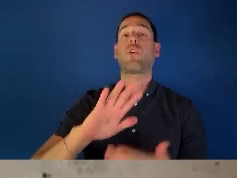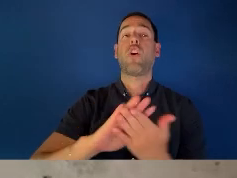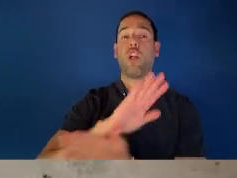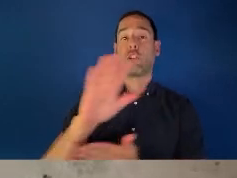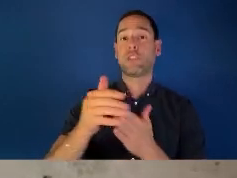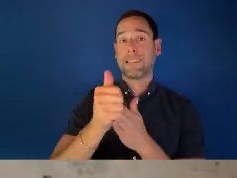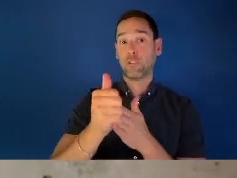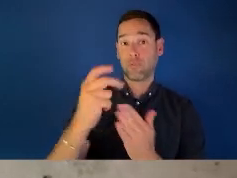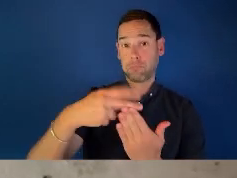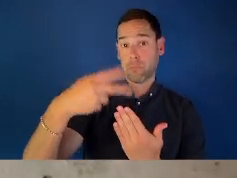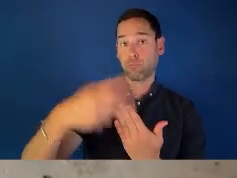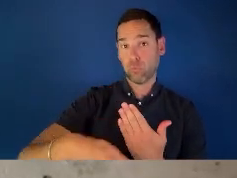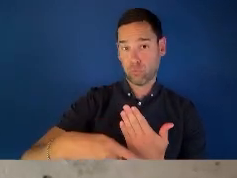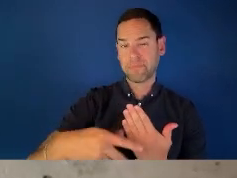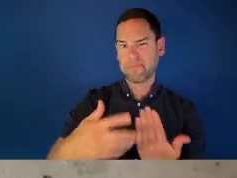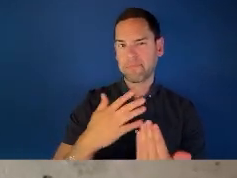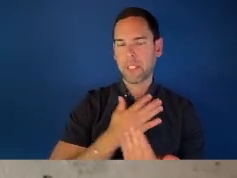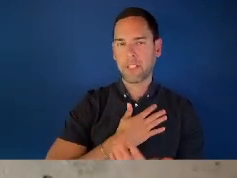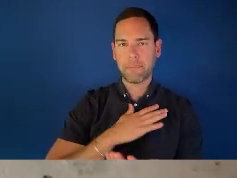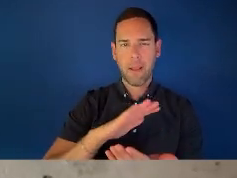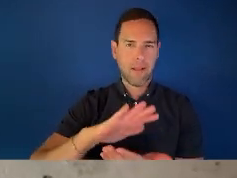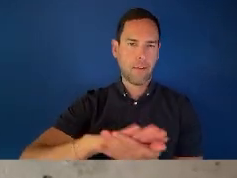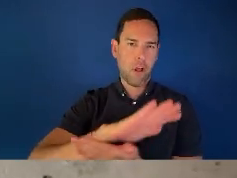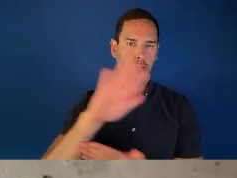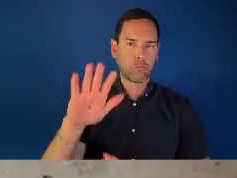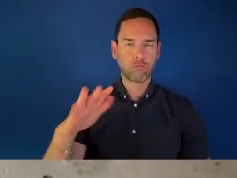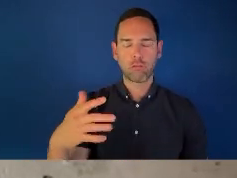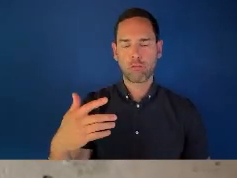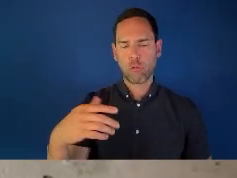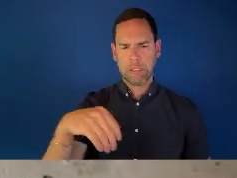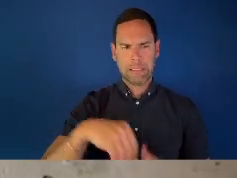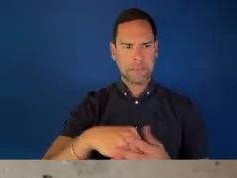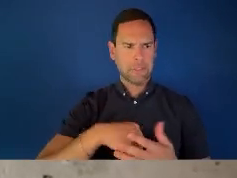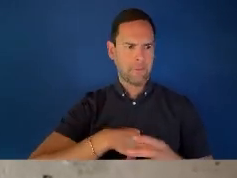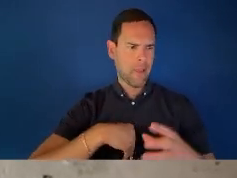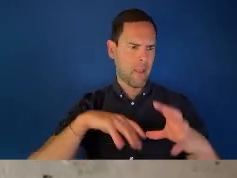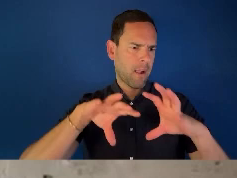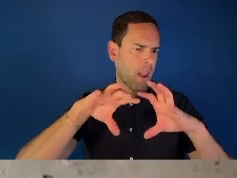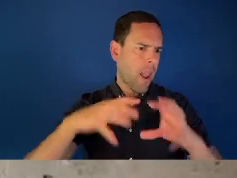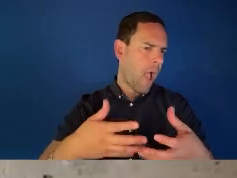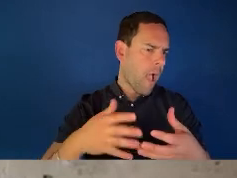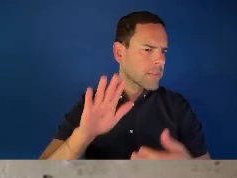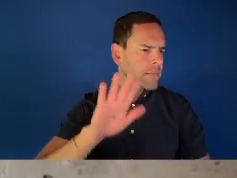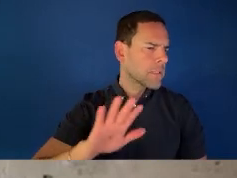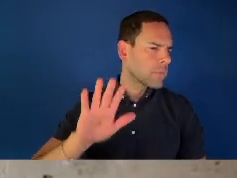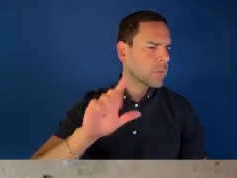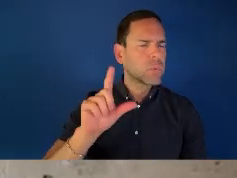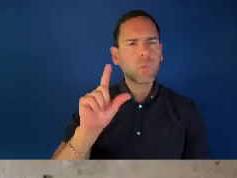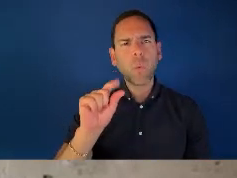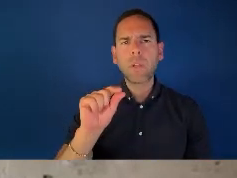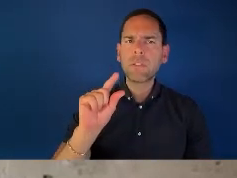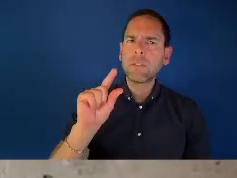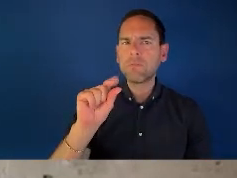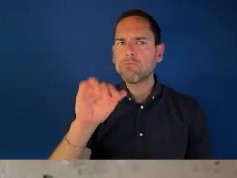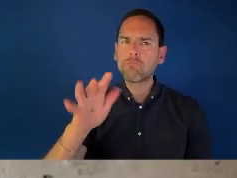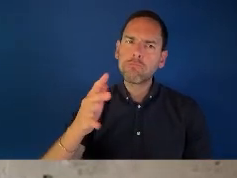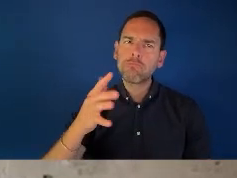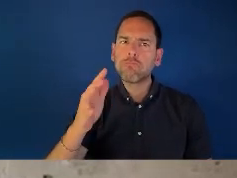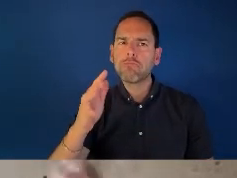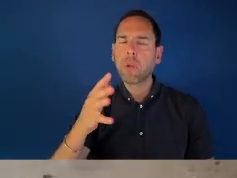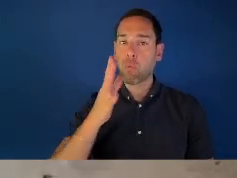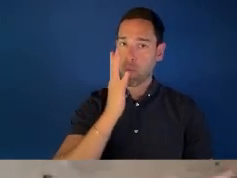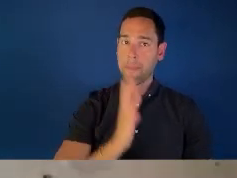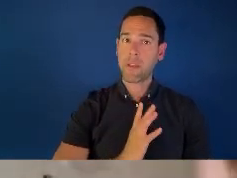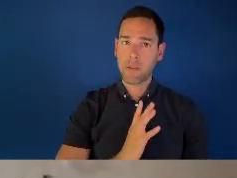that kind of makes up our leadership program. And we focus on community service and partnering